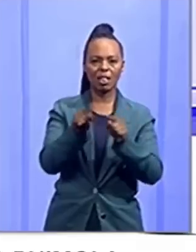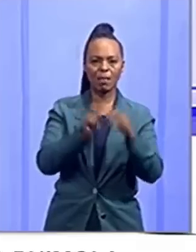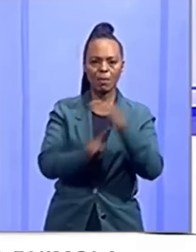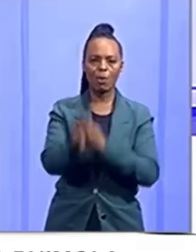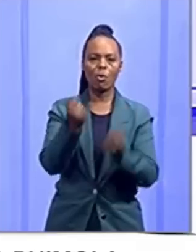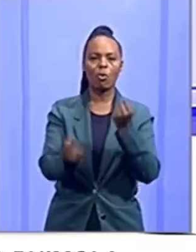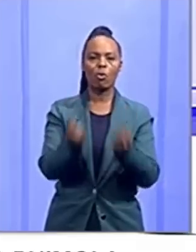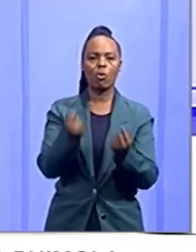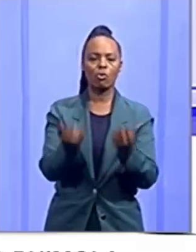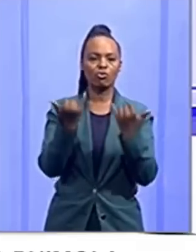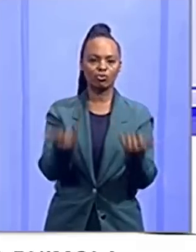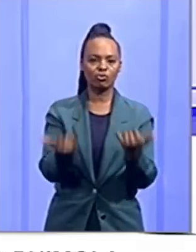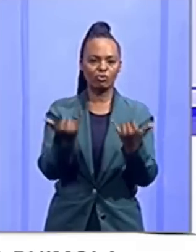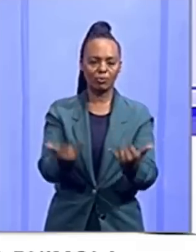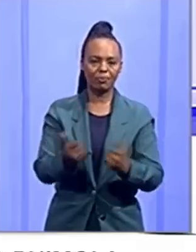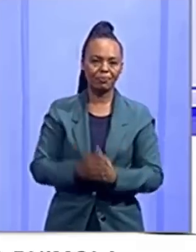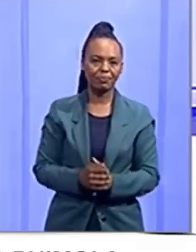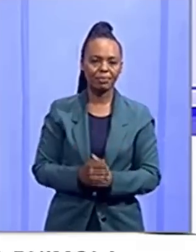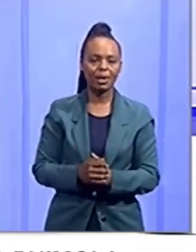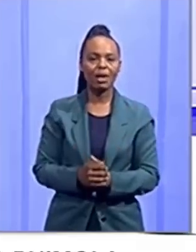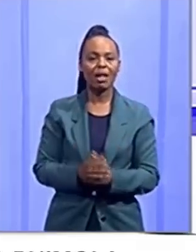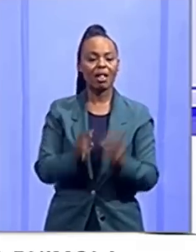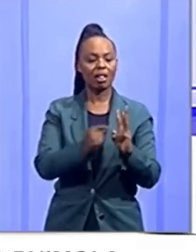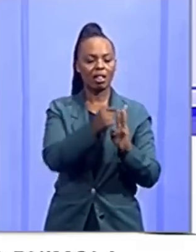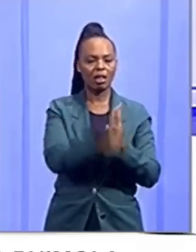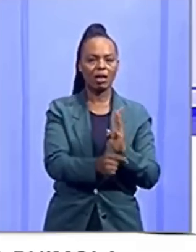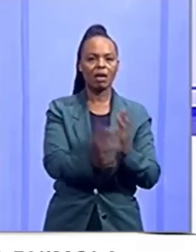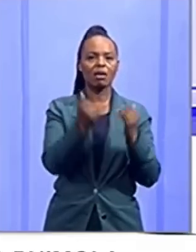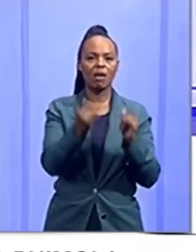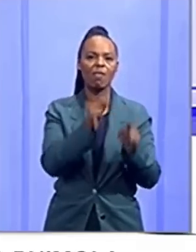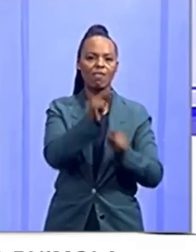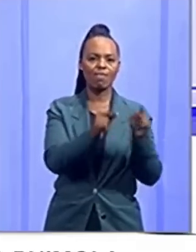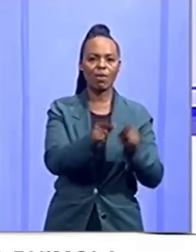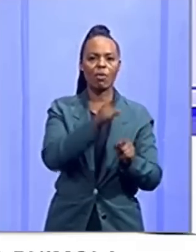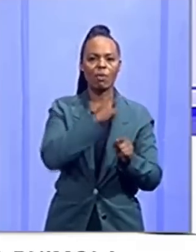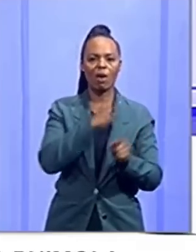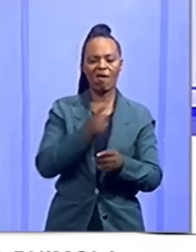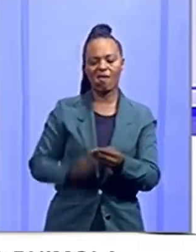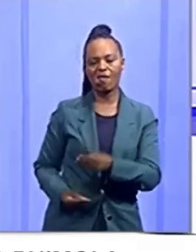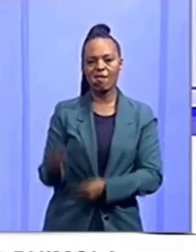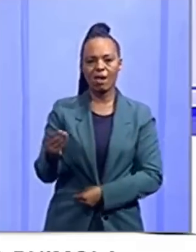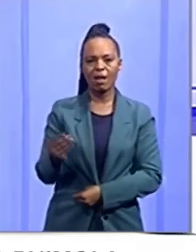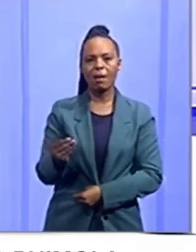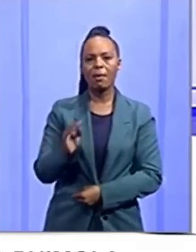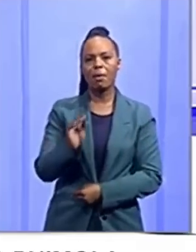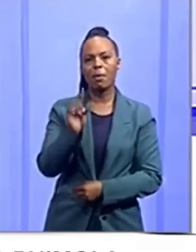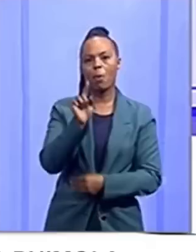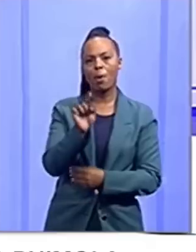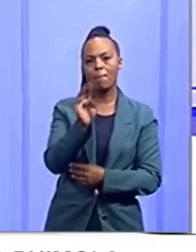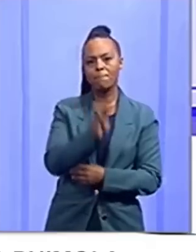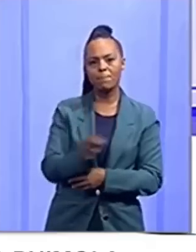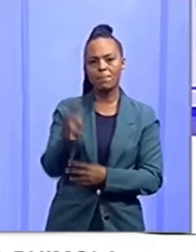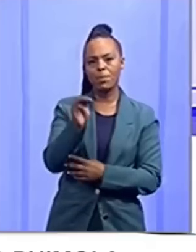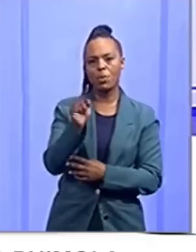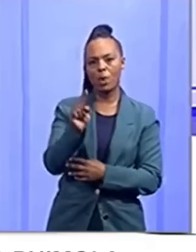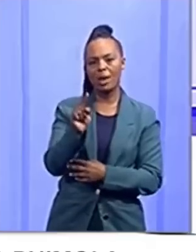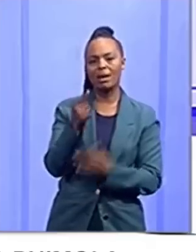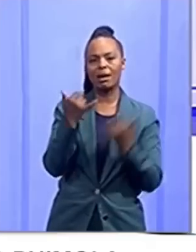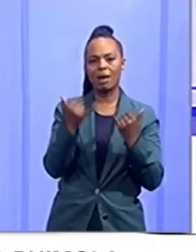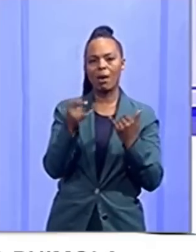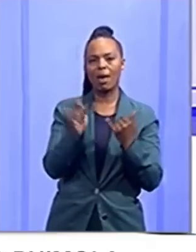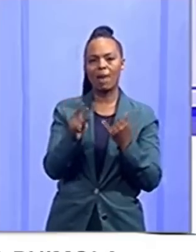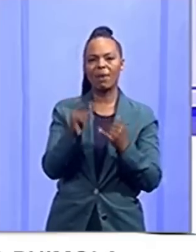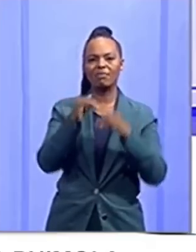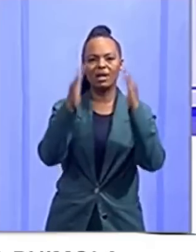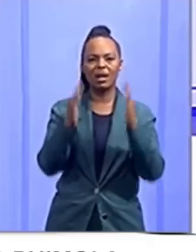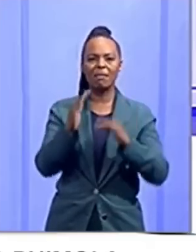tlhageletse kwa kgotlatshekelo gompieno. Boraro jo bolatofalediwa tsietso ya diranta di le dimilione di balwa mo tendereng ya kago ya